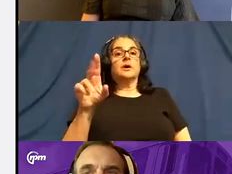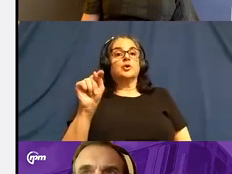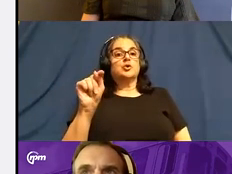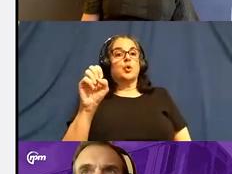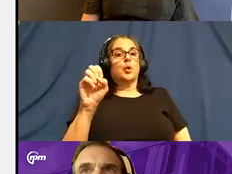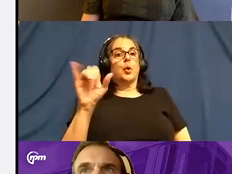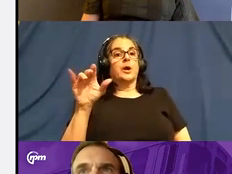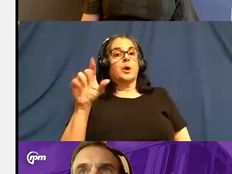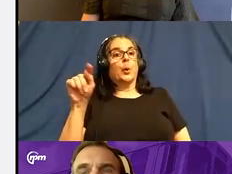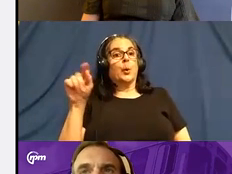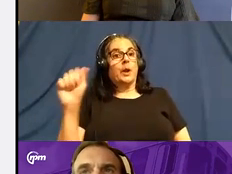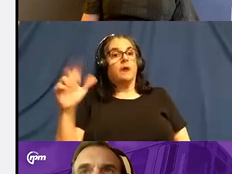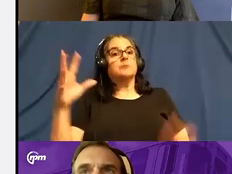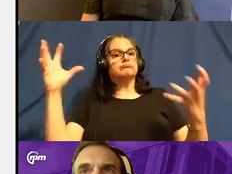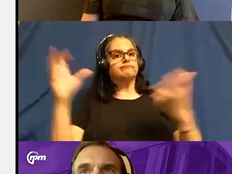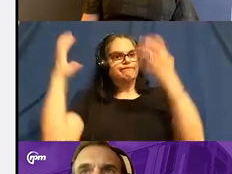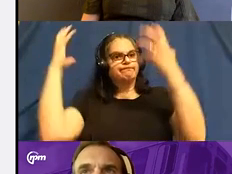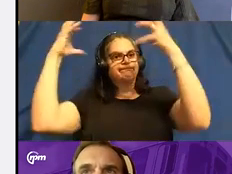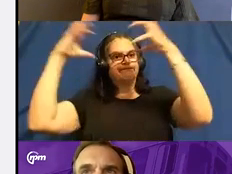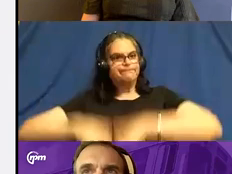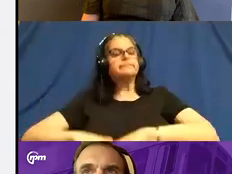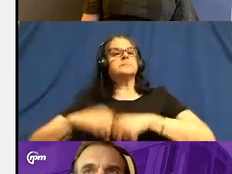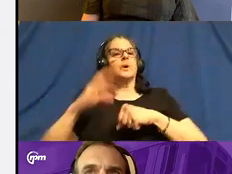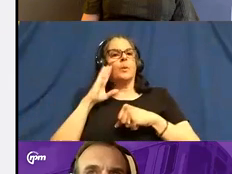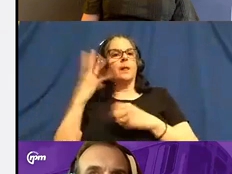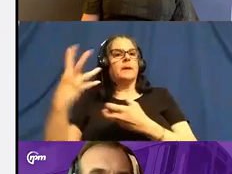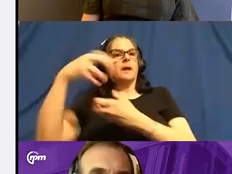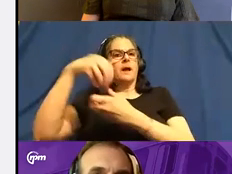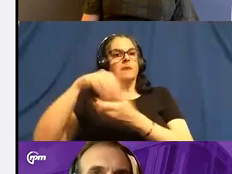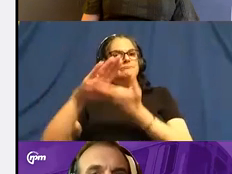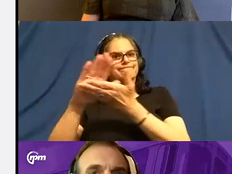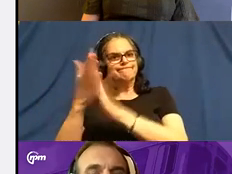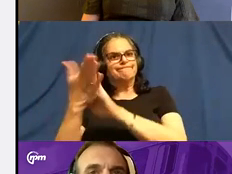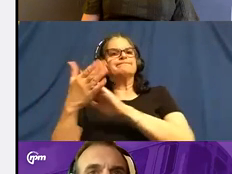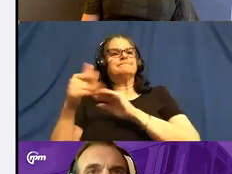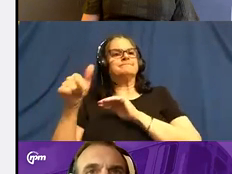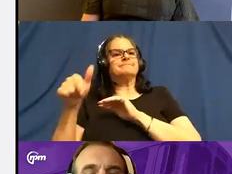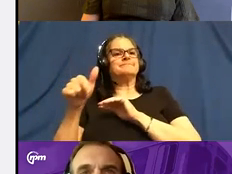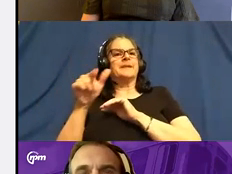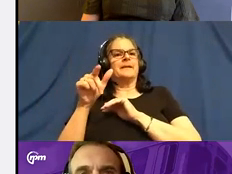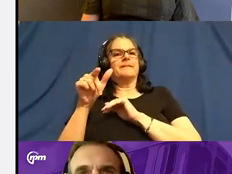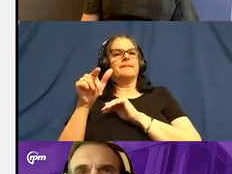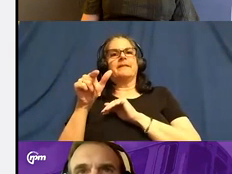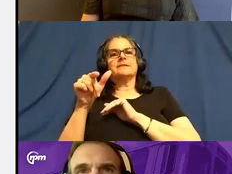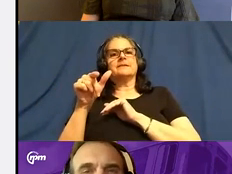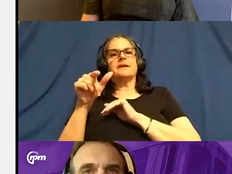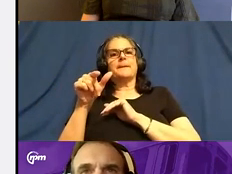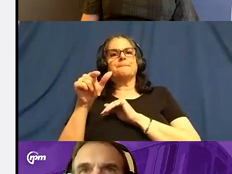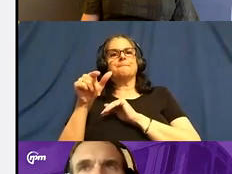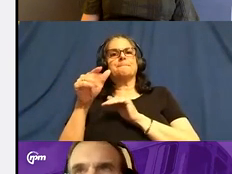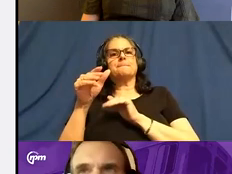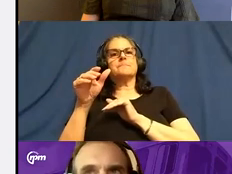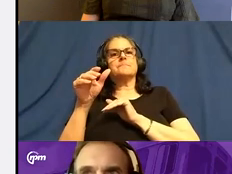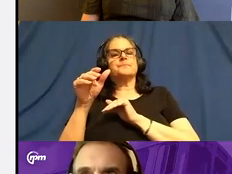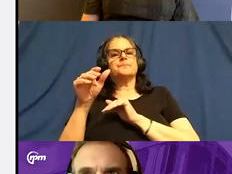Bryn Mawr station. We are generally, because we're reconstructing the entire structure and stations from the ground